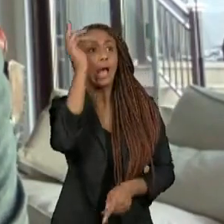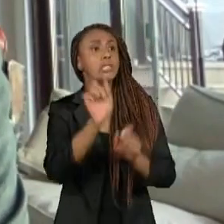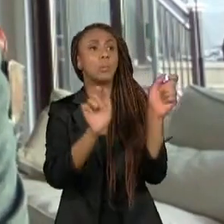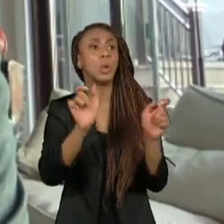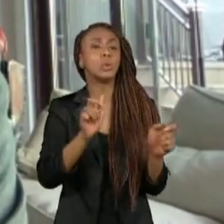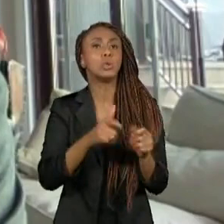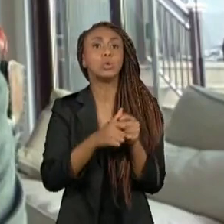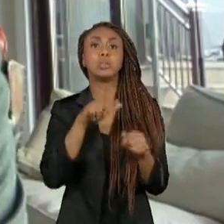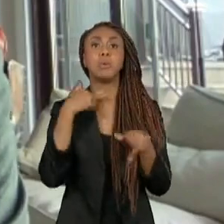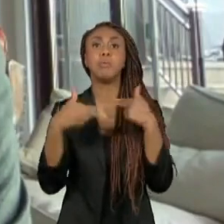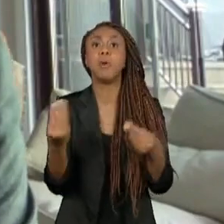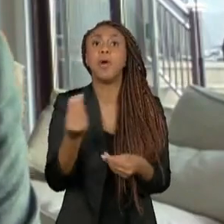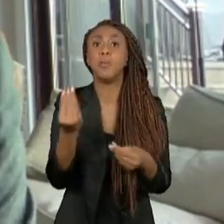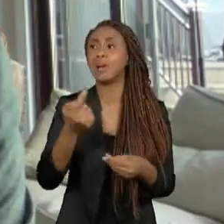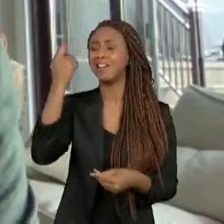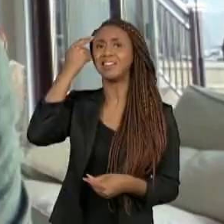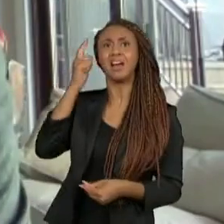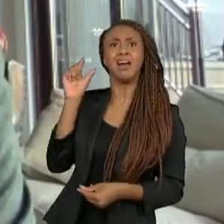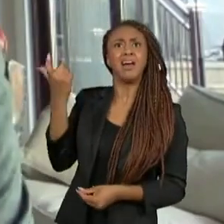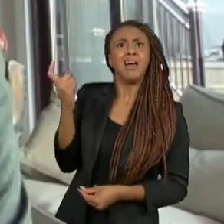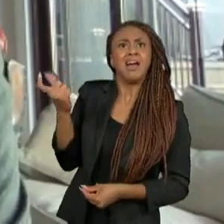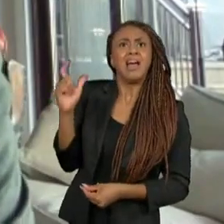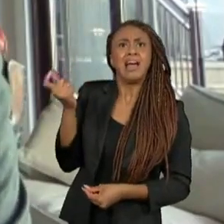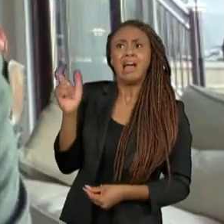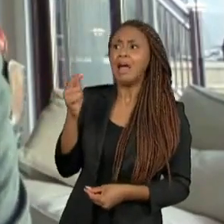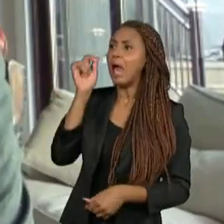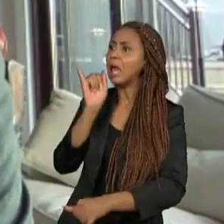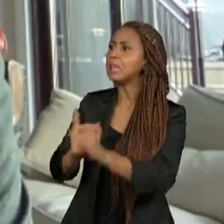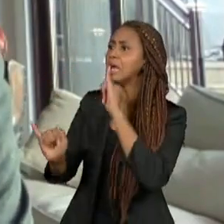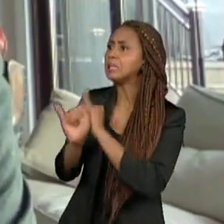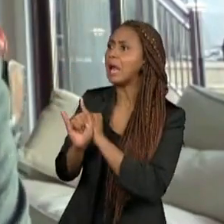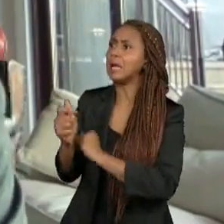some crazy theory that they came across online about the danger posed by vaccines.